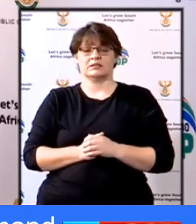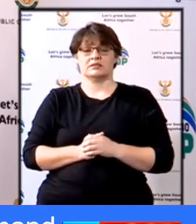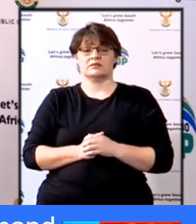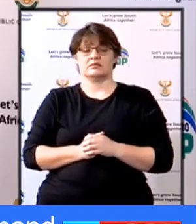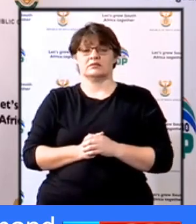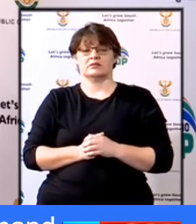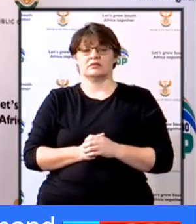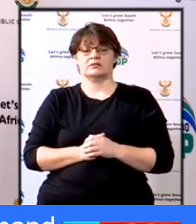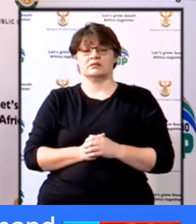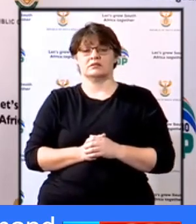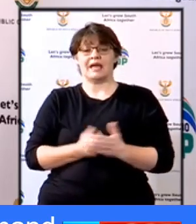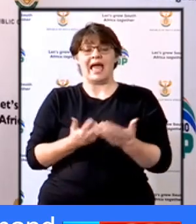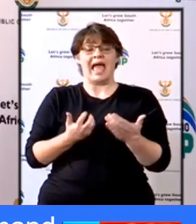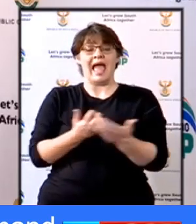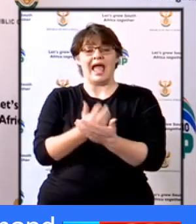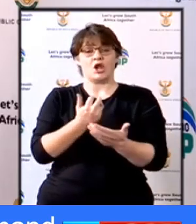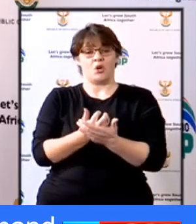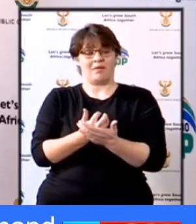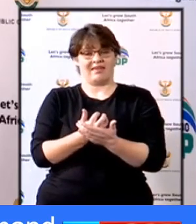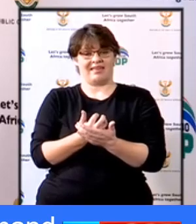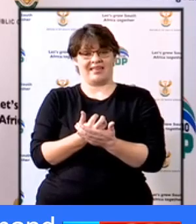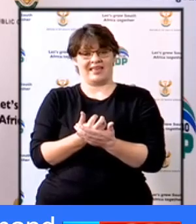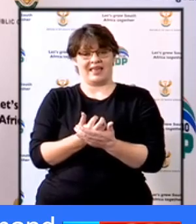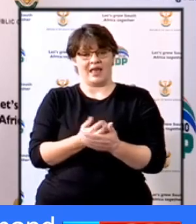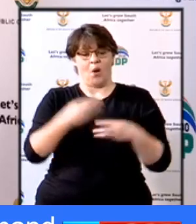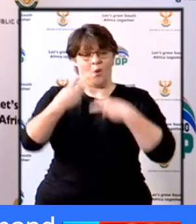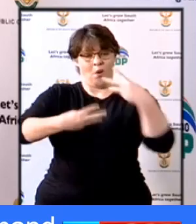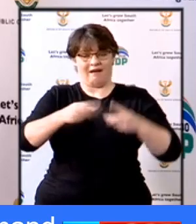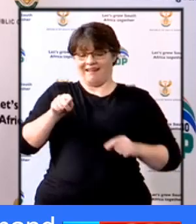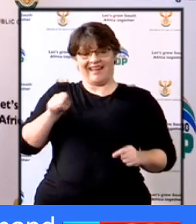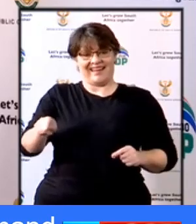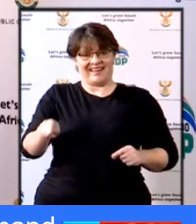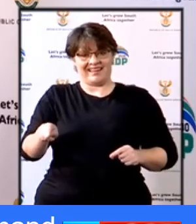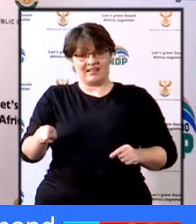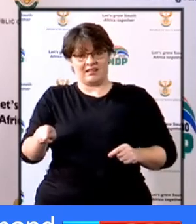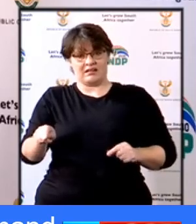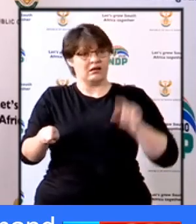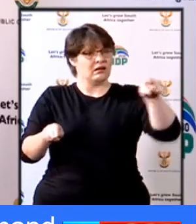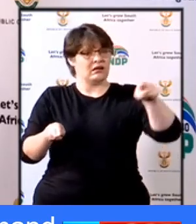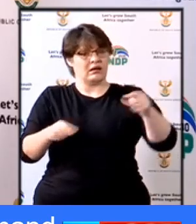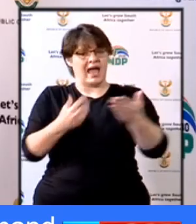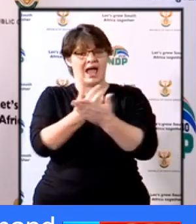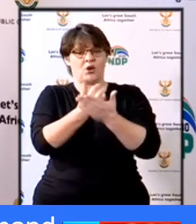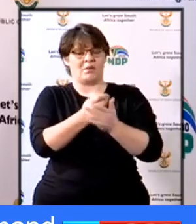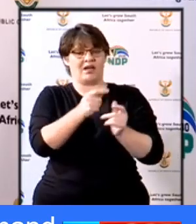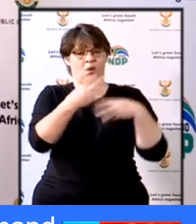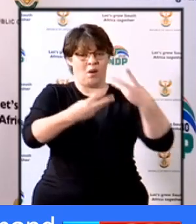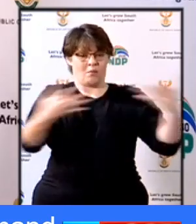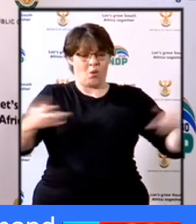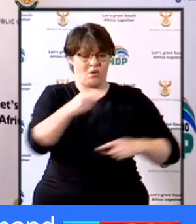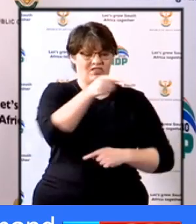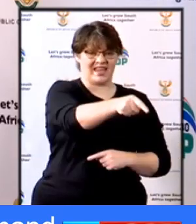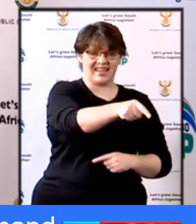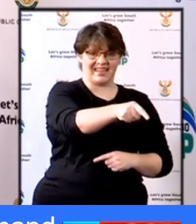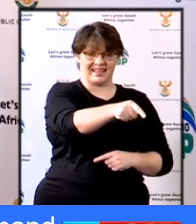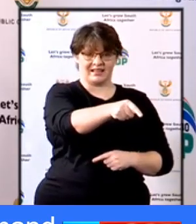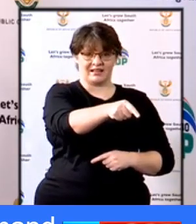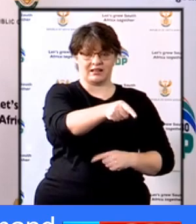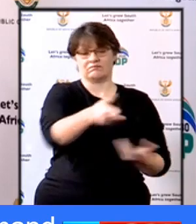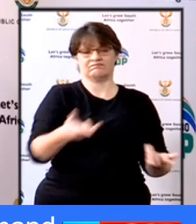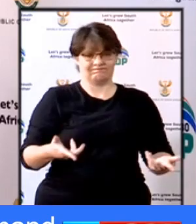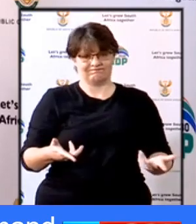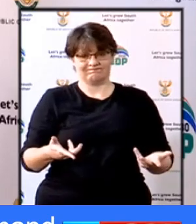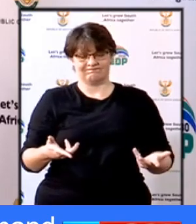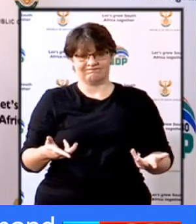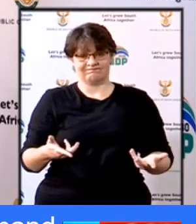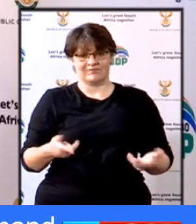economic hubs, which have the majority of the people, are also, on the